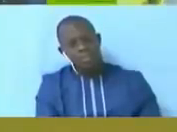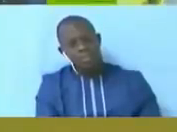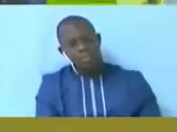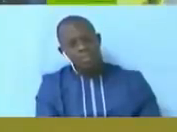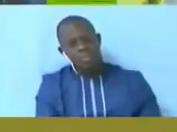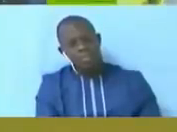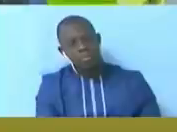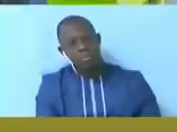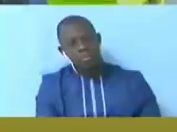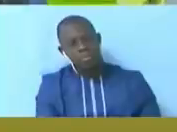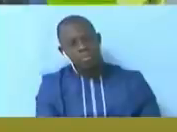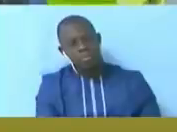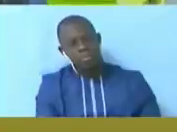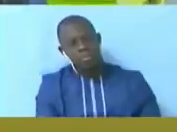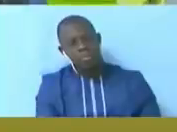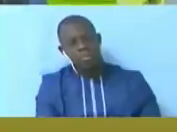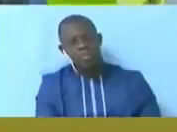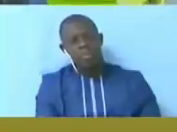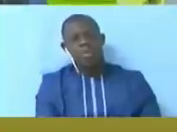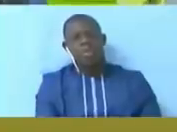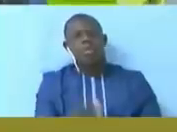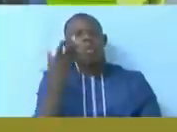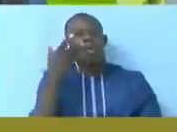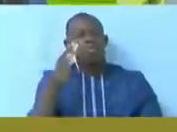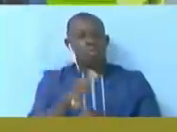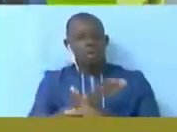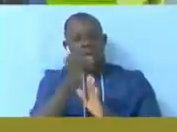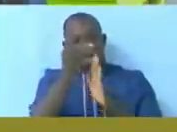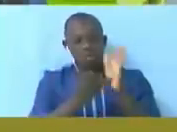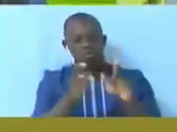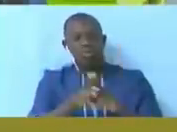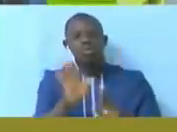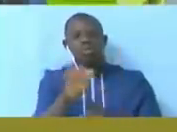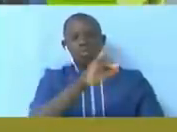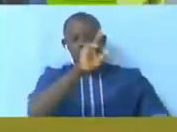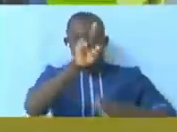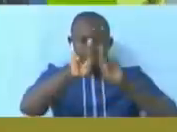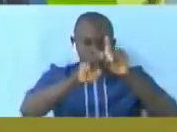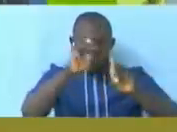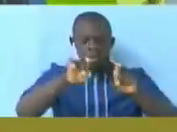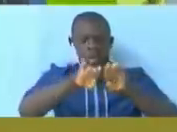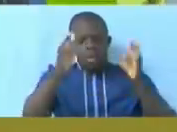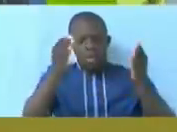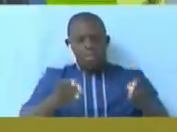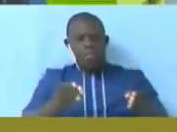Well, when the matter was going to the panel, one of the